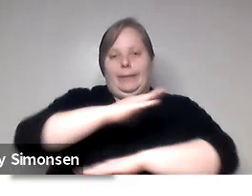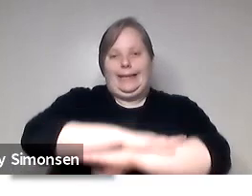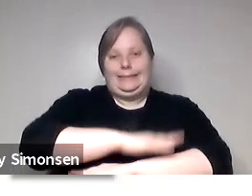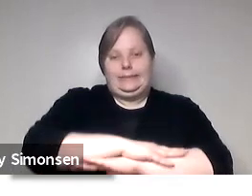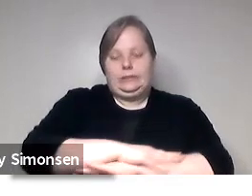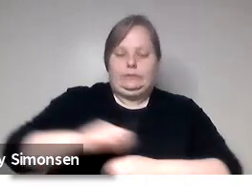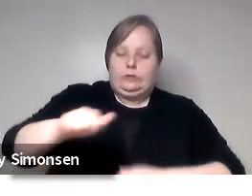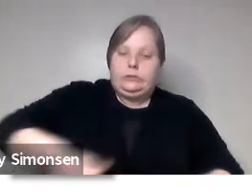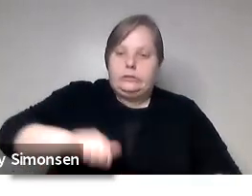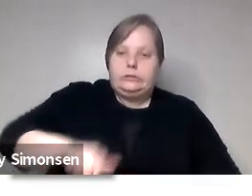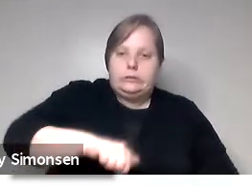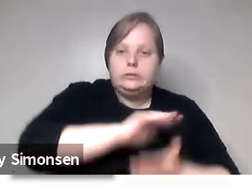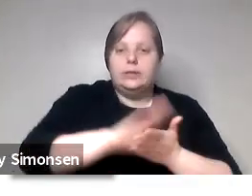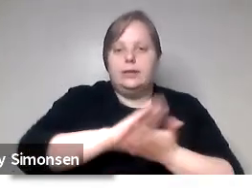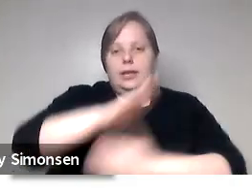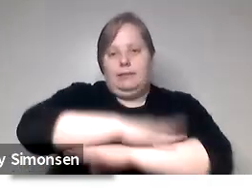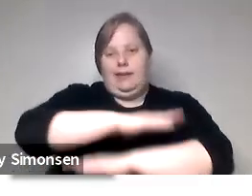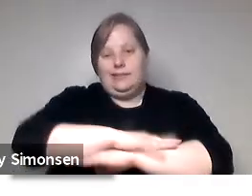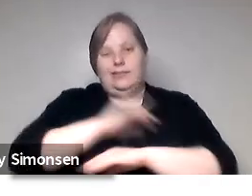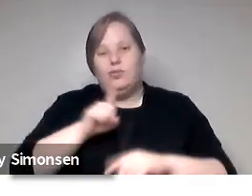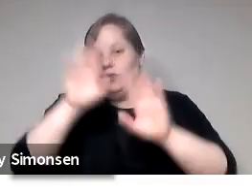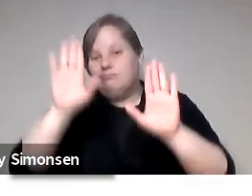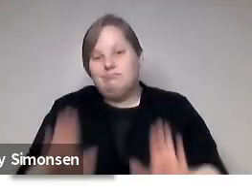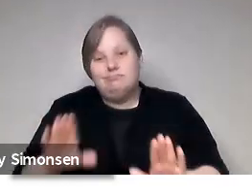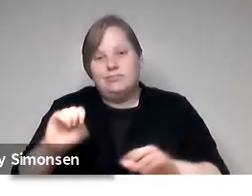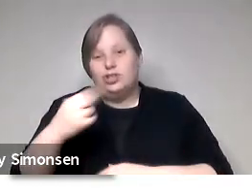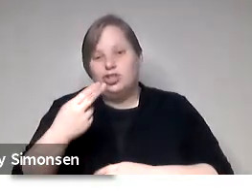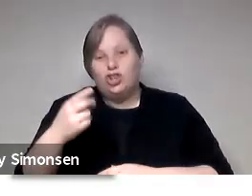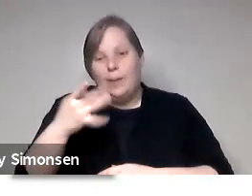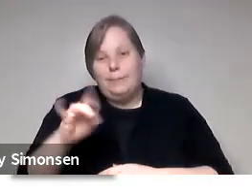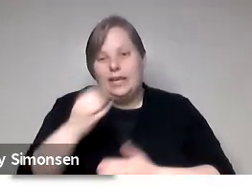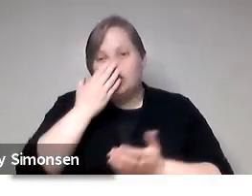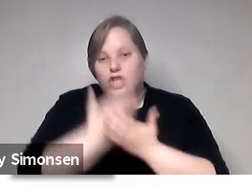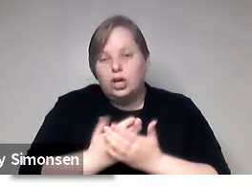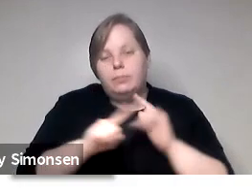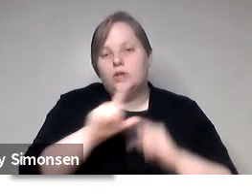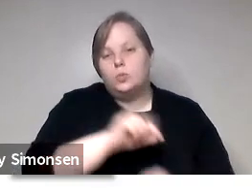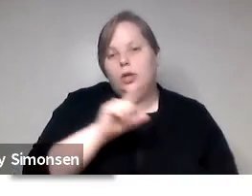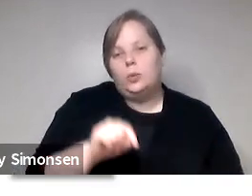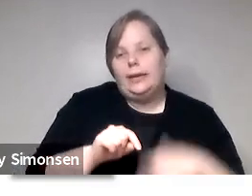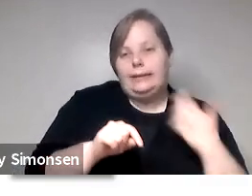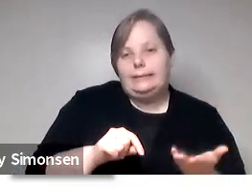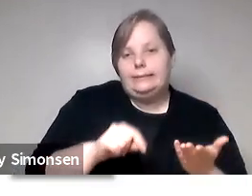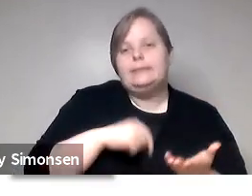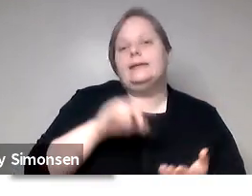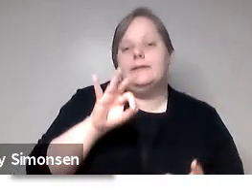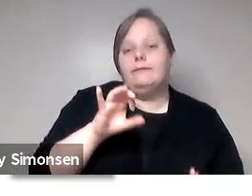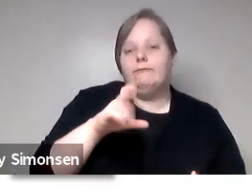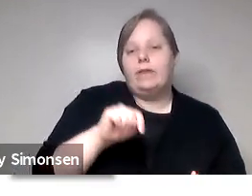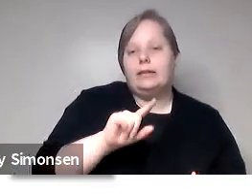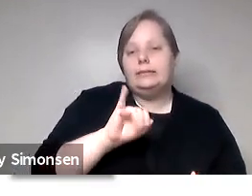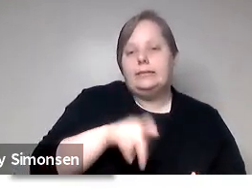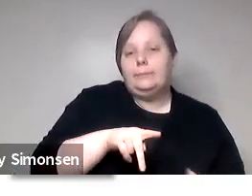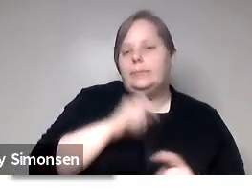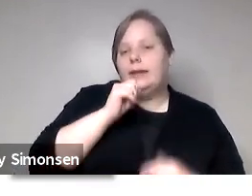work great. The 2020 felt tips, they're not as easily available. You do have